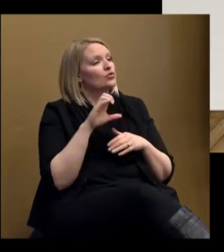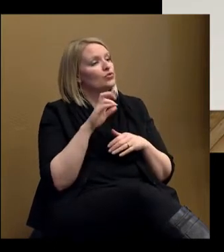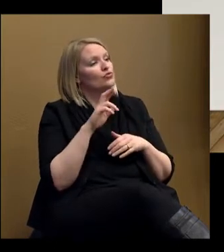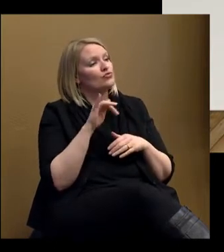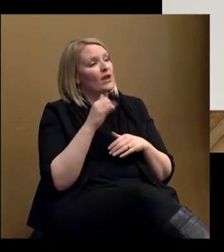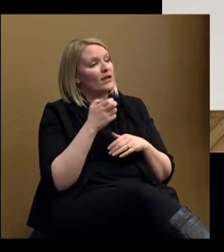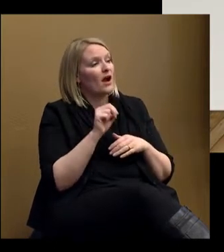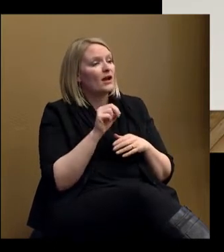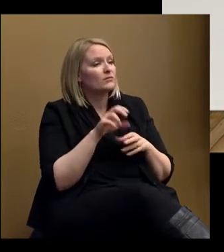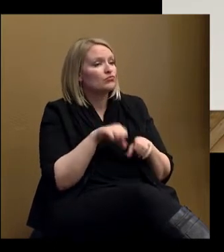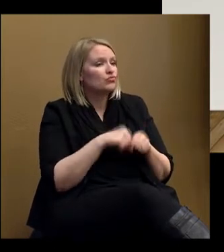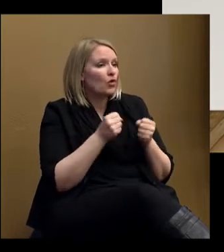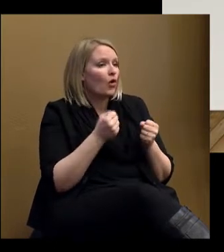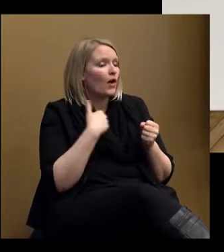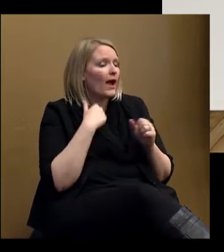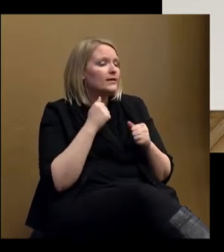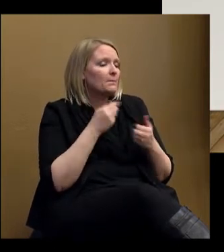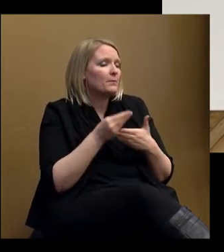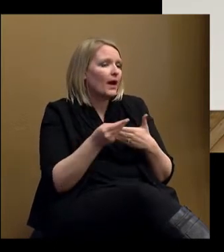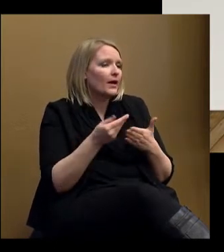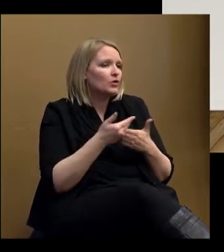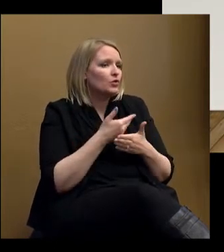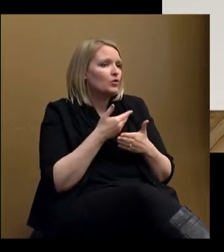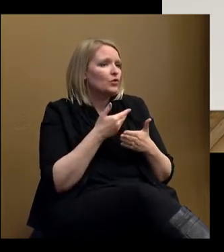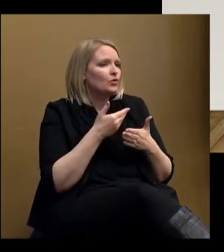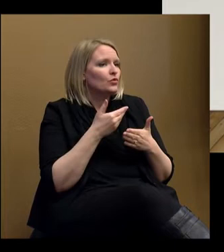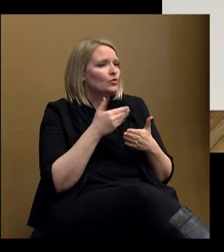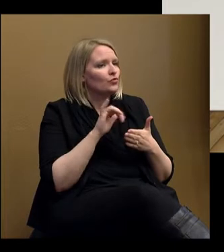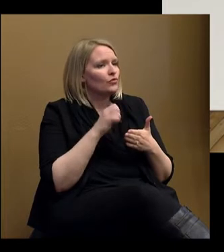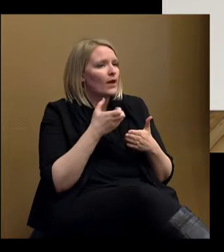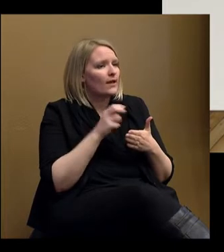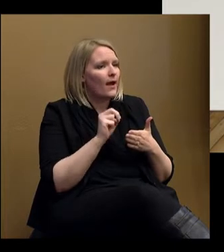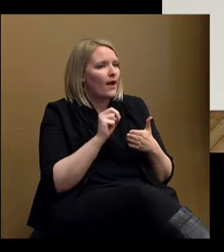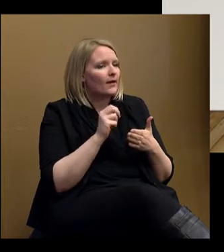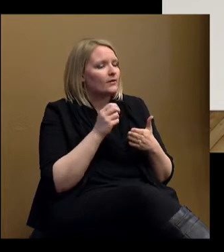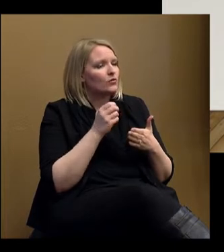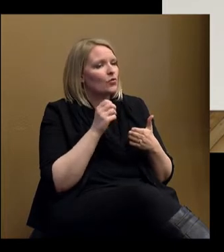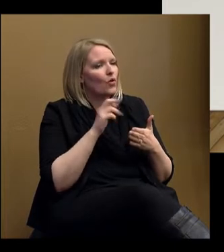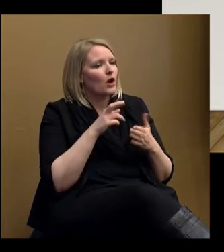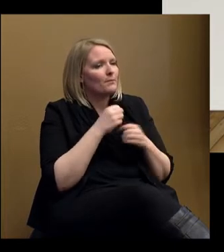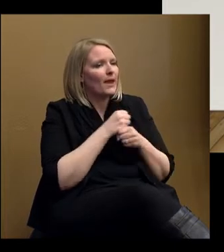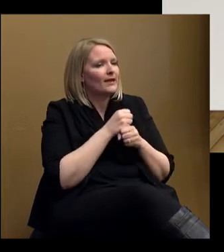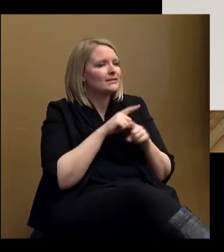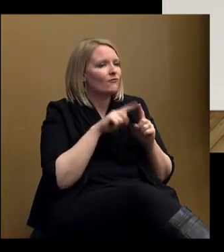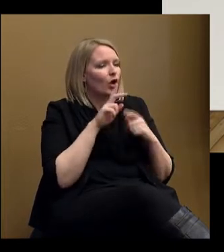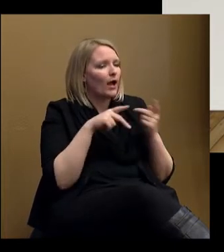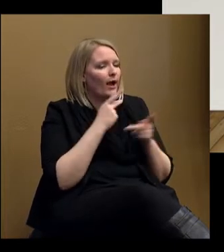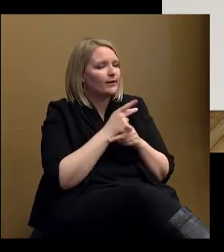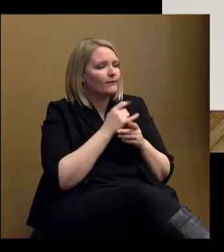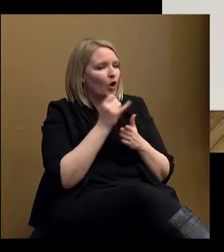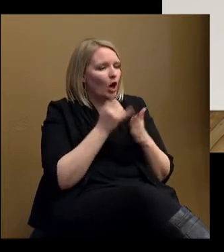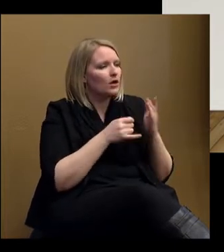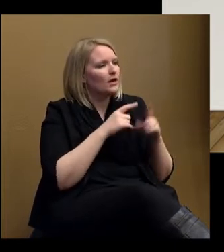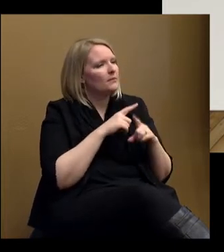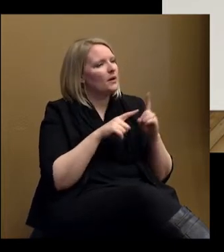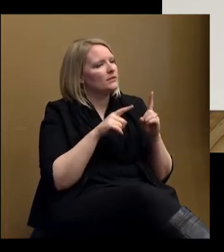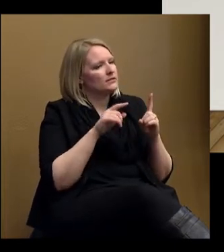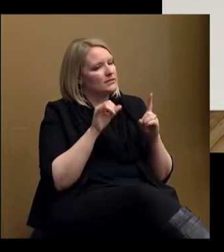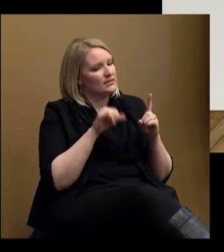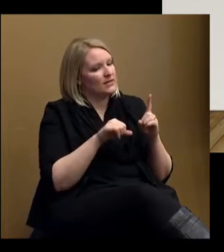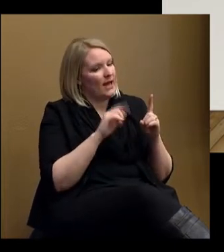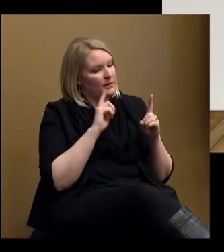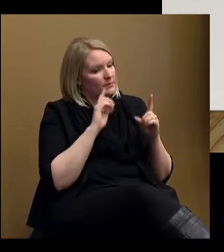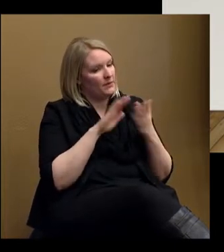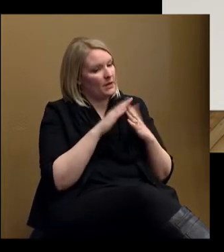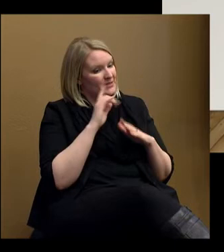know, we can get those. We can make art out of them at a later date, right, when they're all broken. Does the behavior become more serious if there's